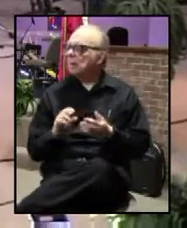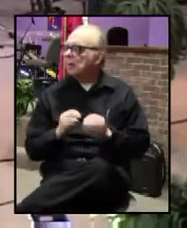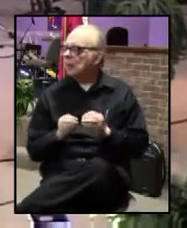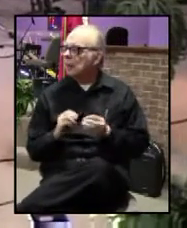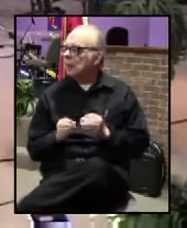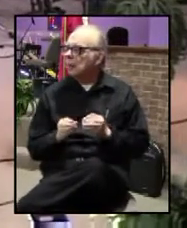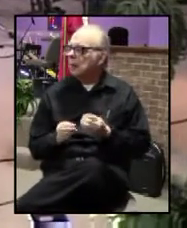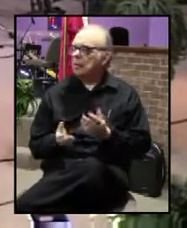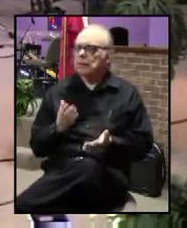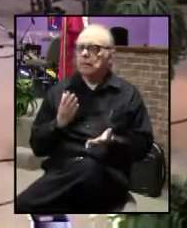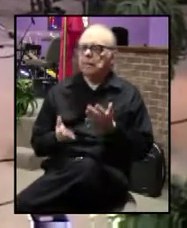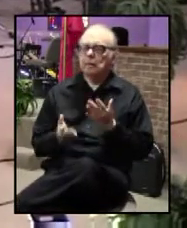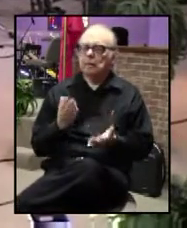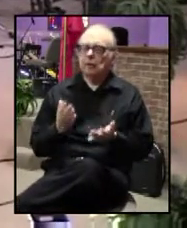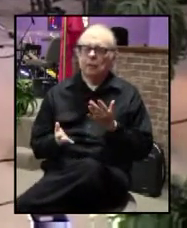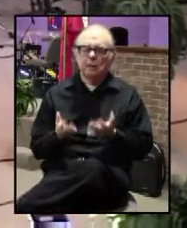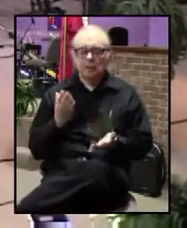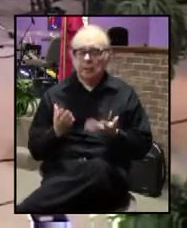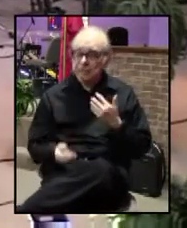he